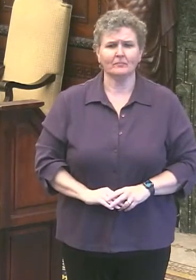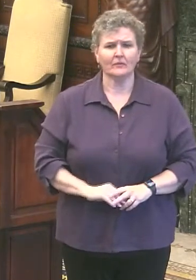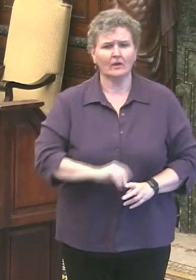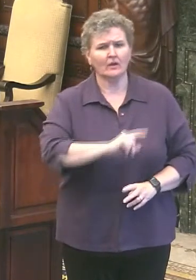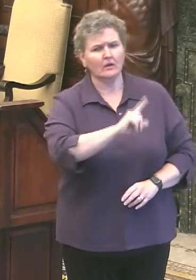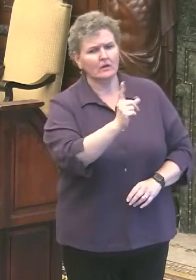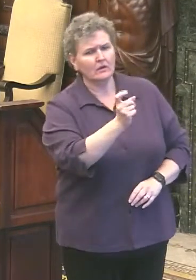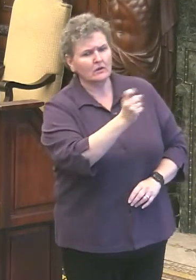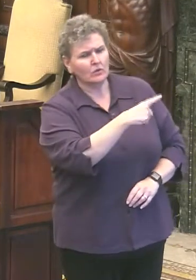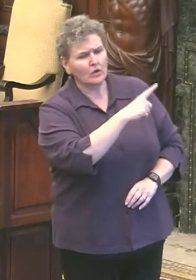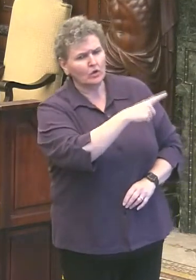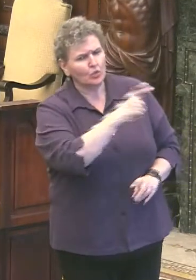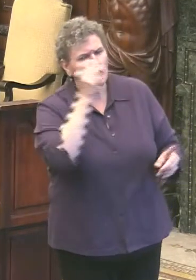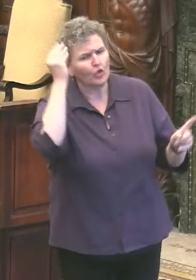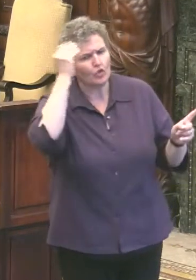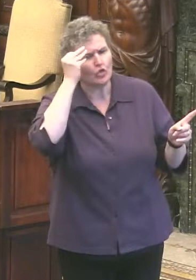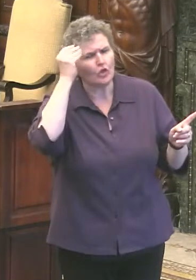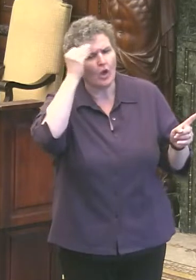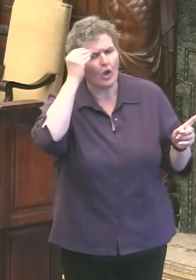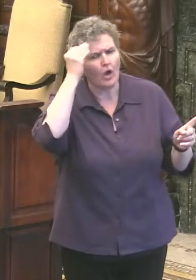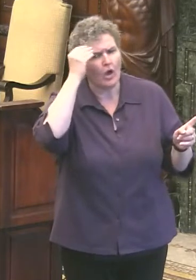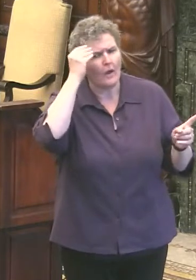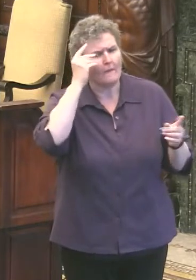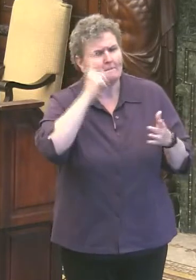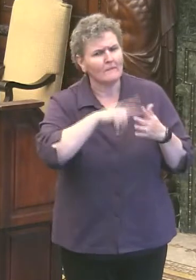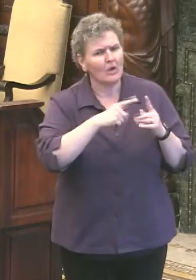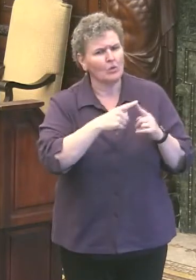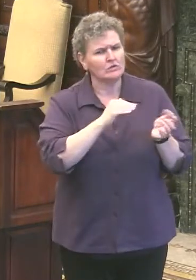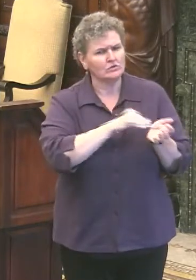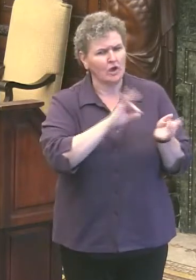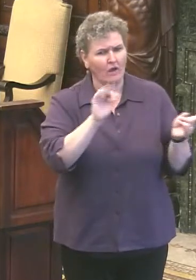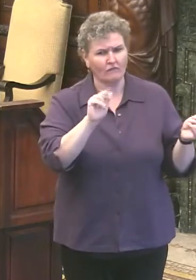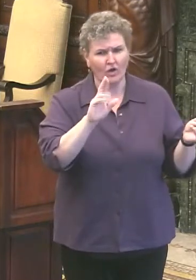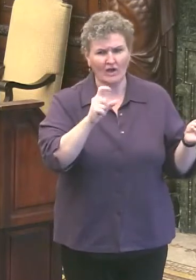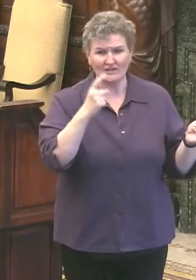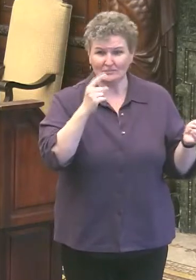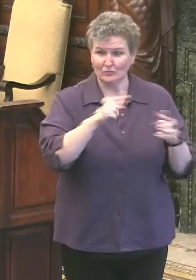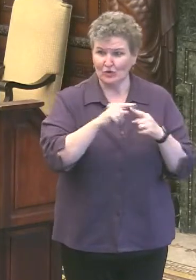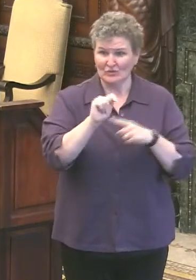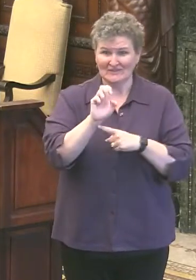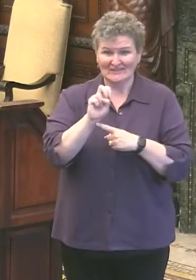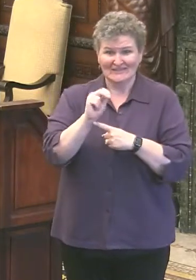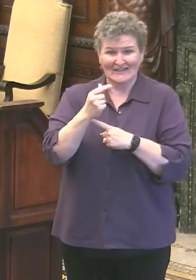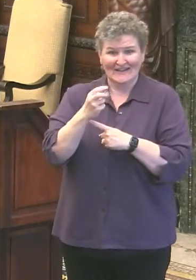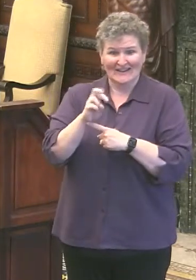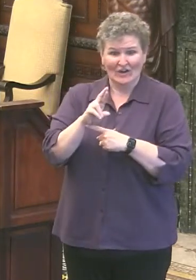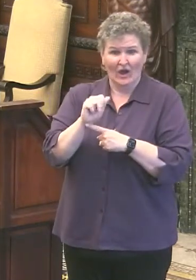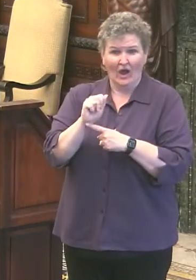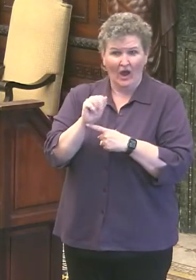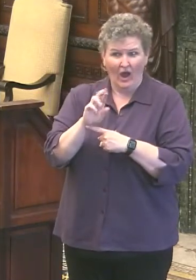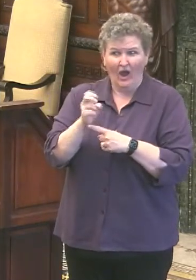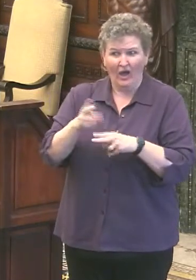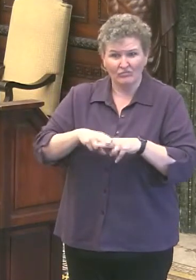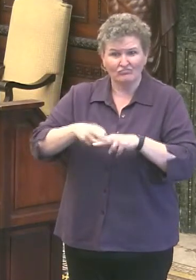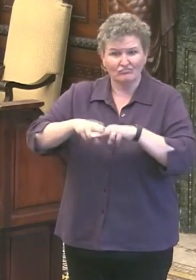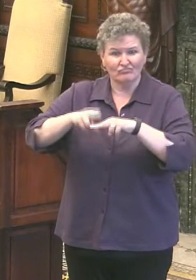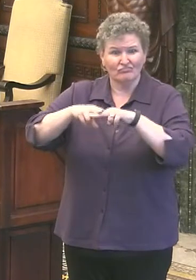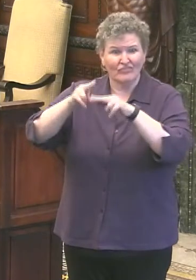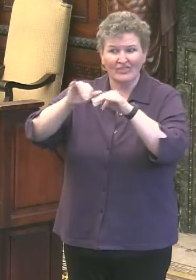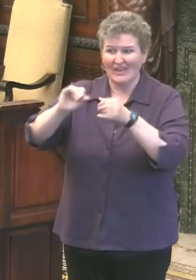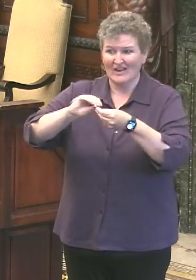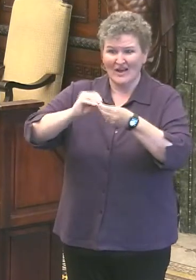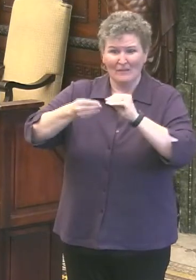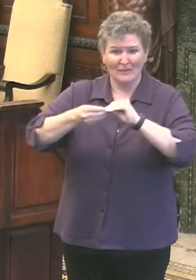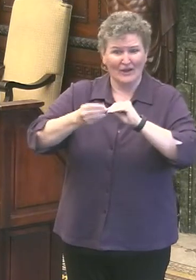this. First, Dr. Farley, you've said teenagers are driving the new spike in cases. Does grade or age